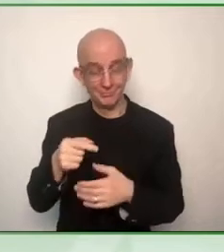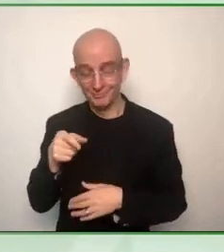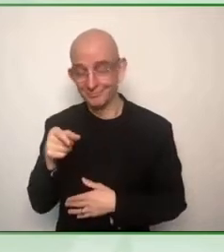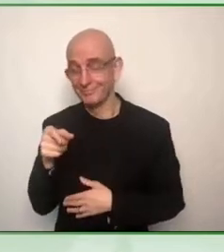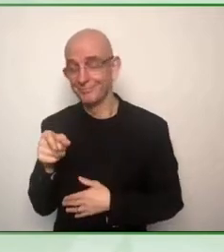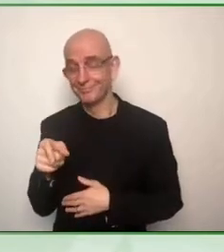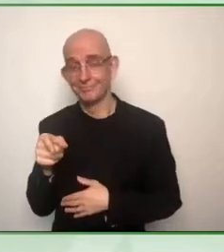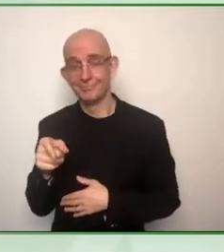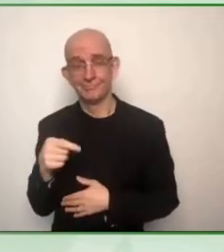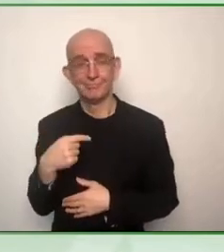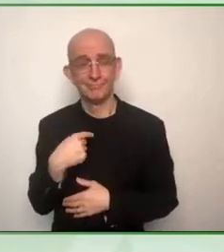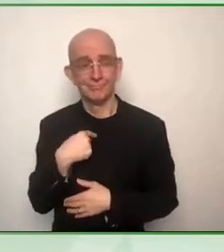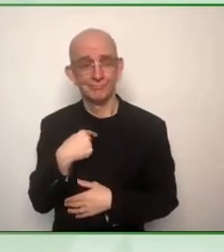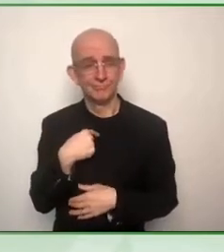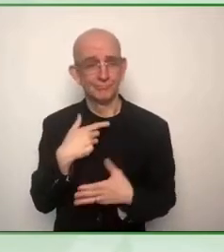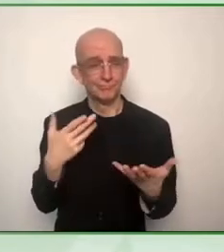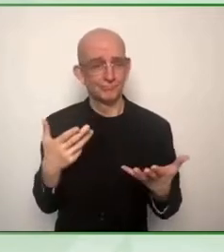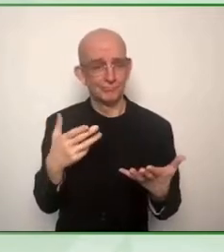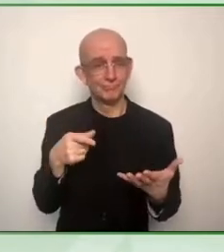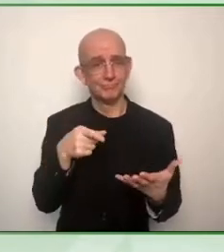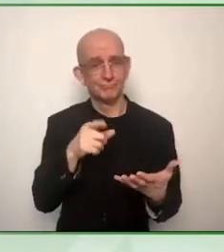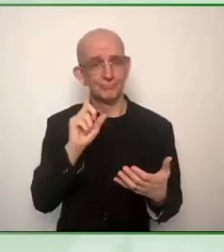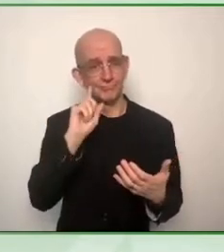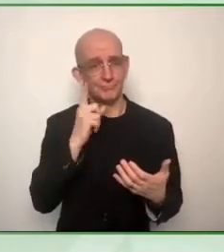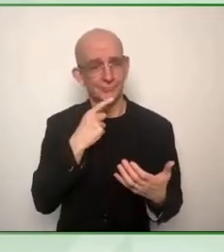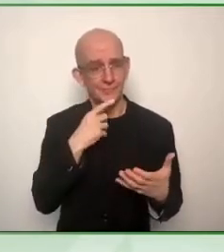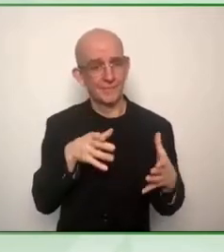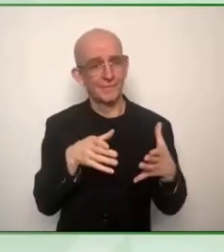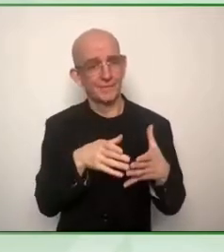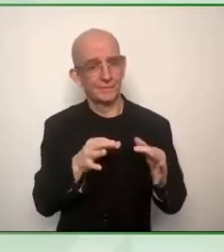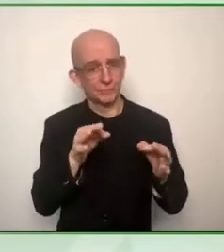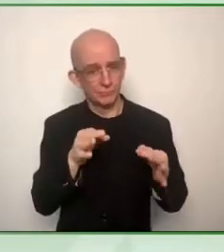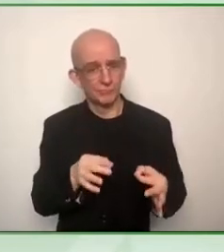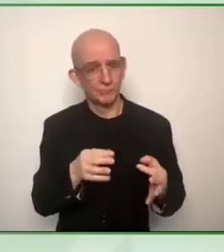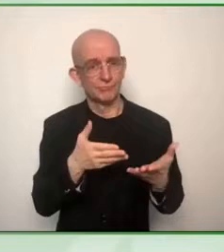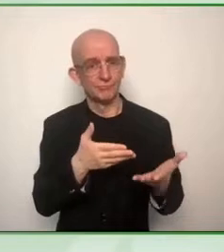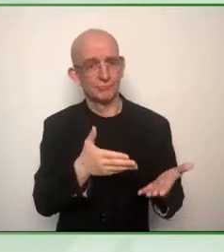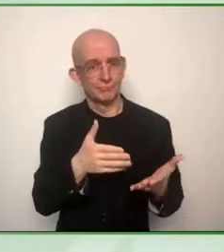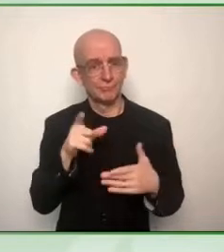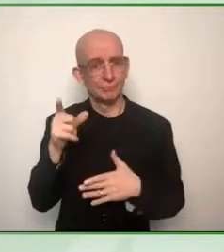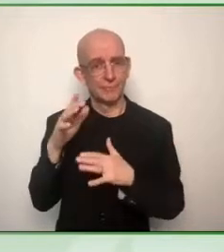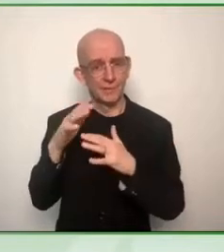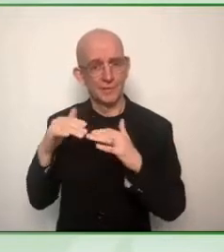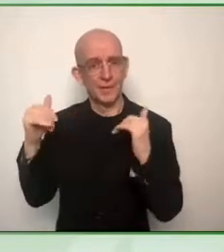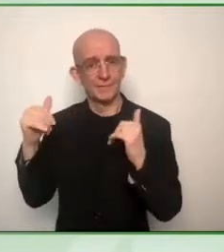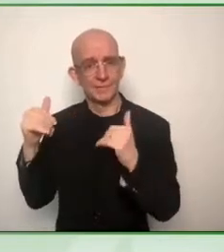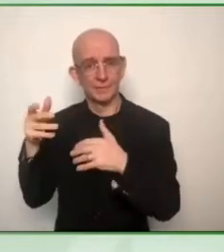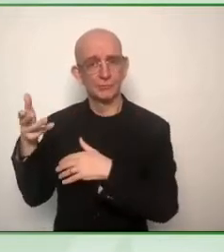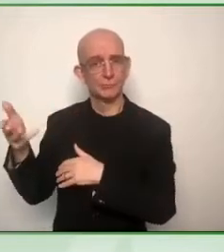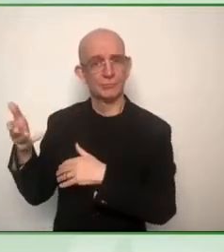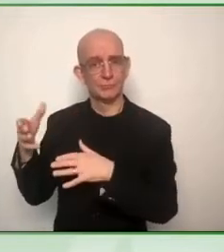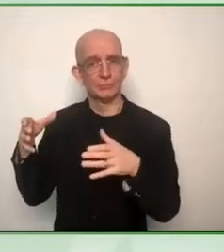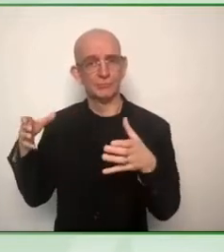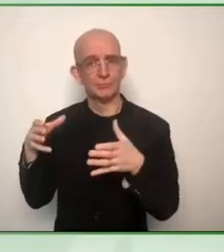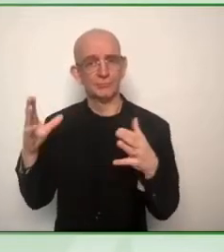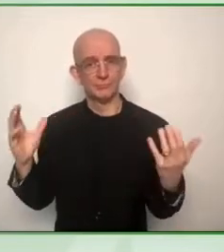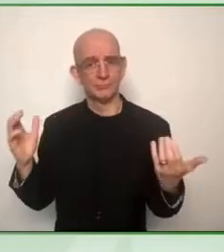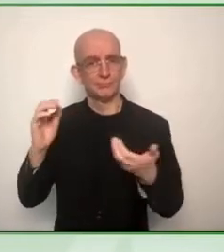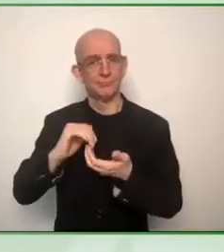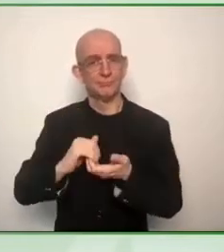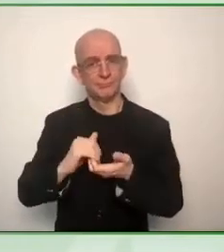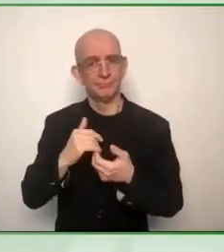deaf institutions as well, NPOs. There's numerous ones of them. And we also do research in the field as well.